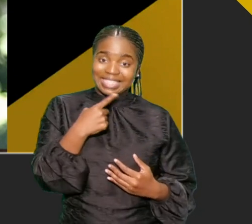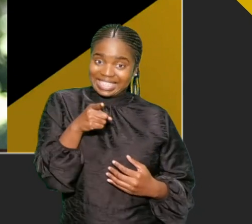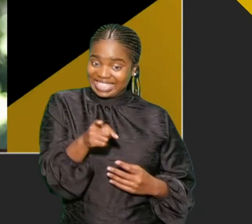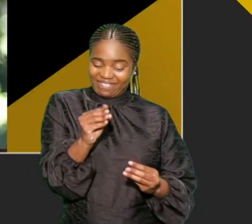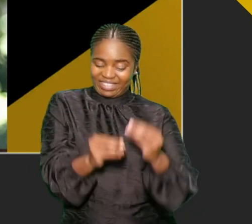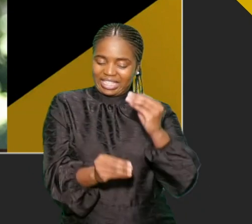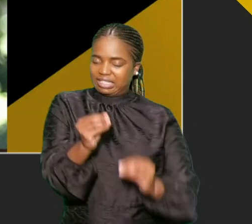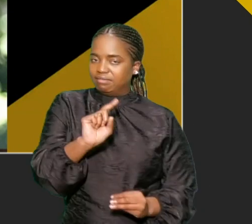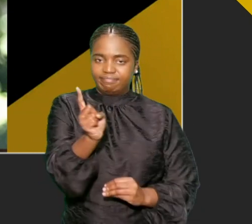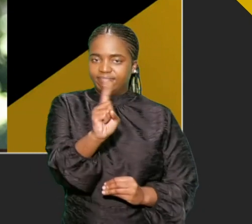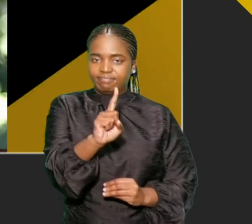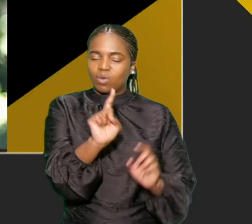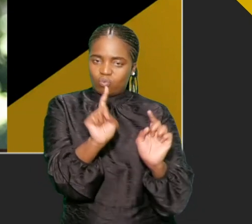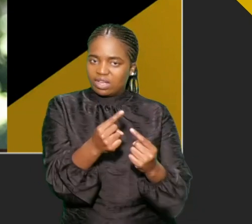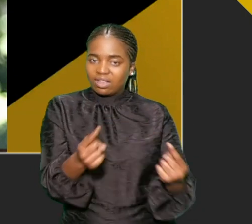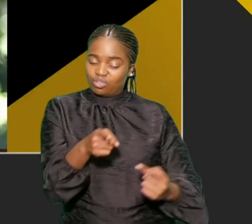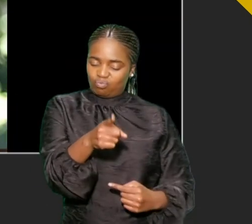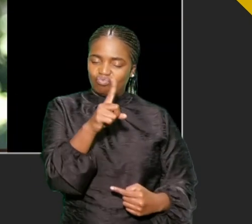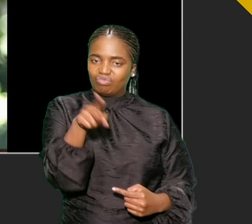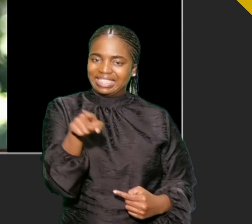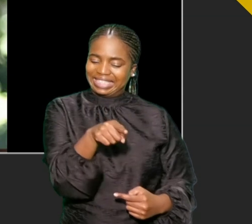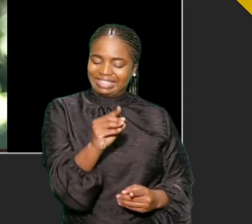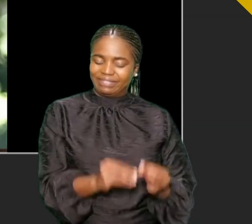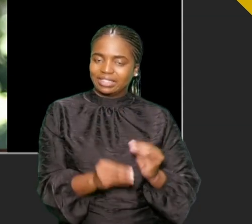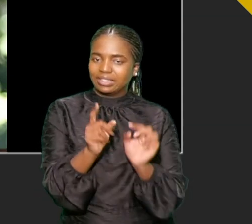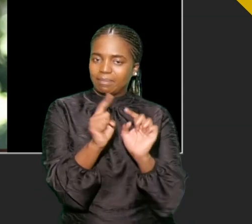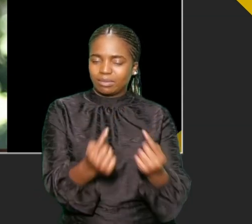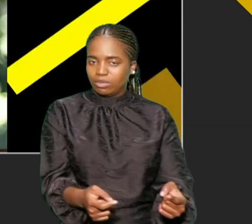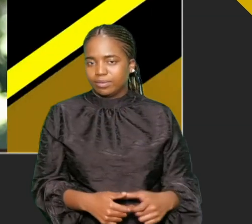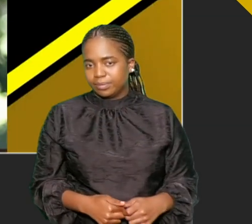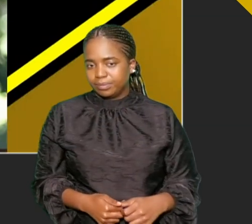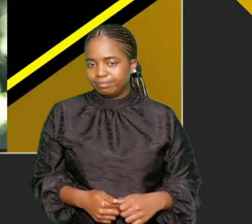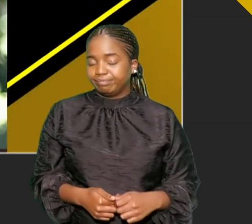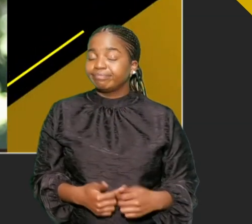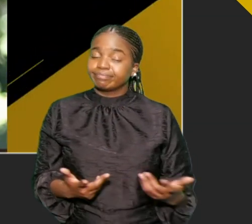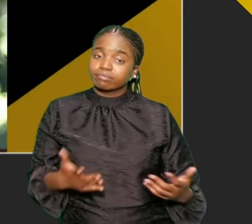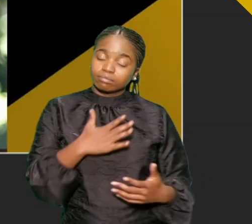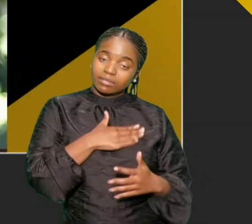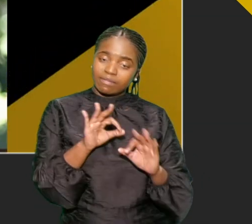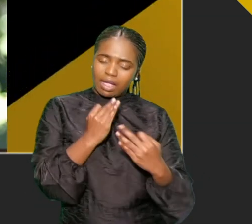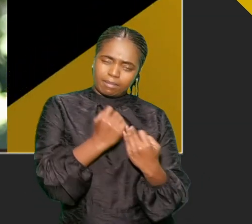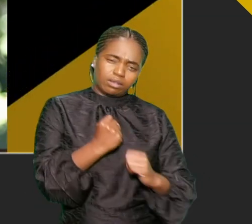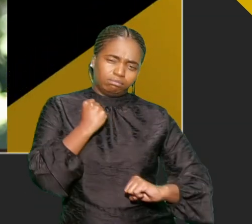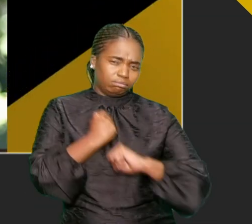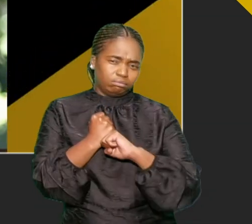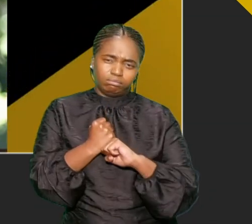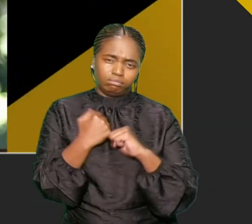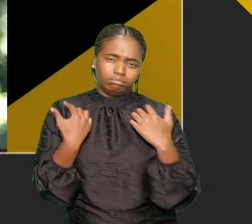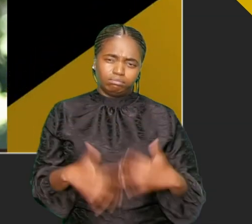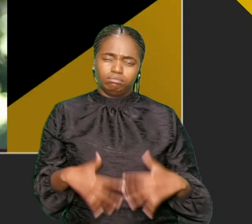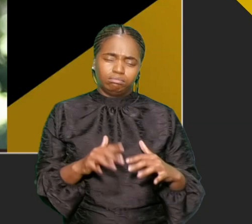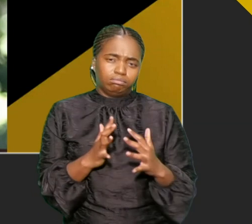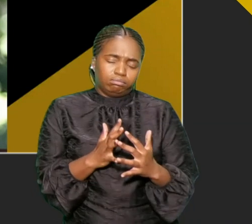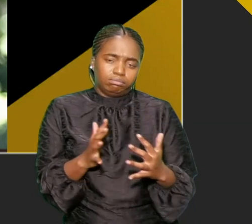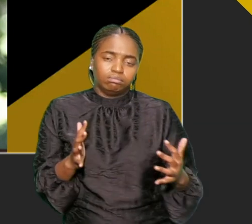know, shows you that actually you were right, this cannot be fixed. So yeah, my family was there, they were very